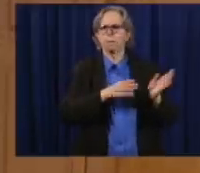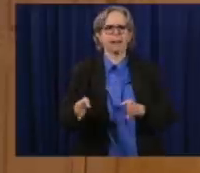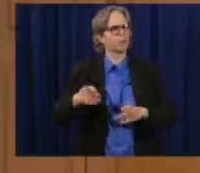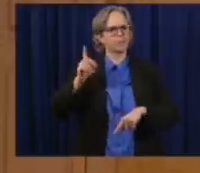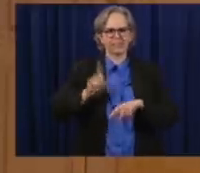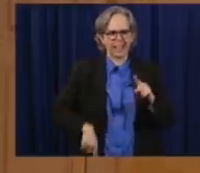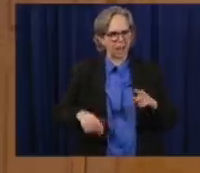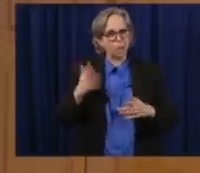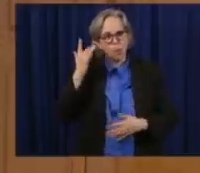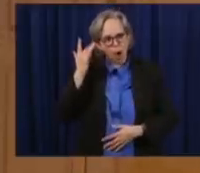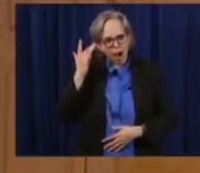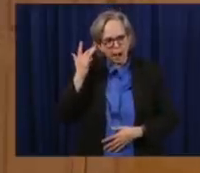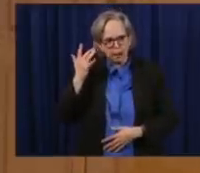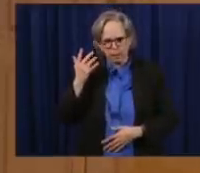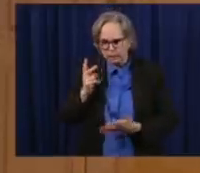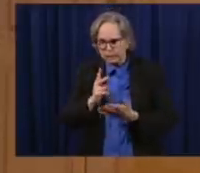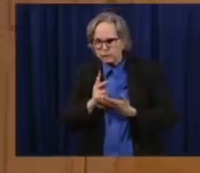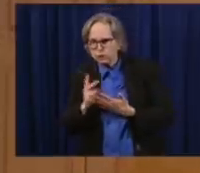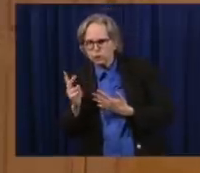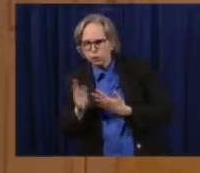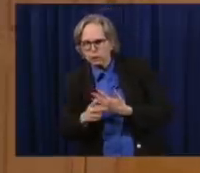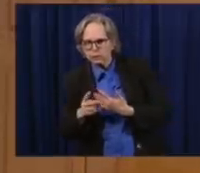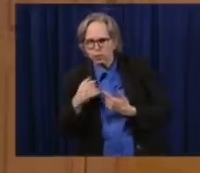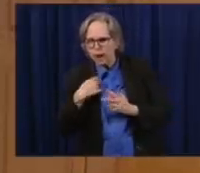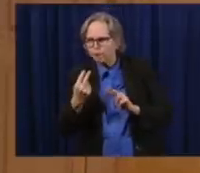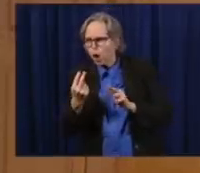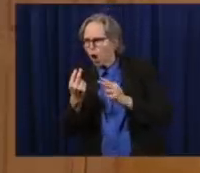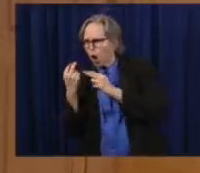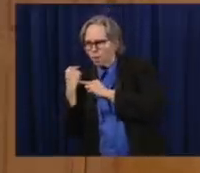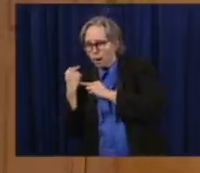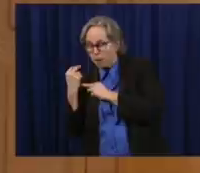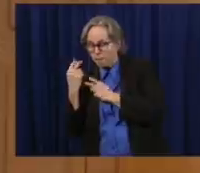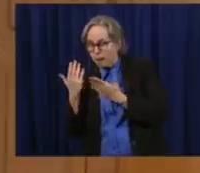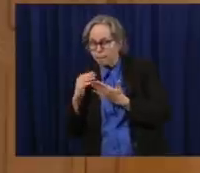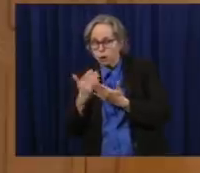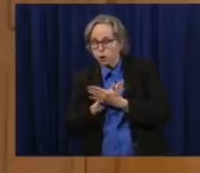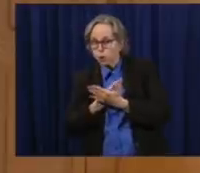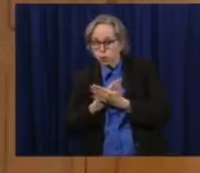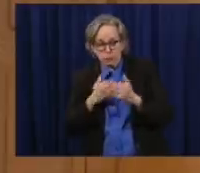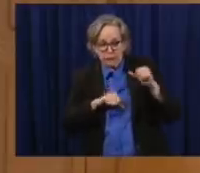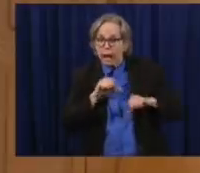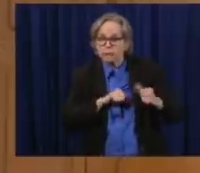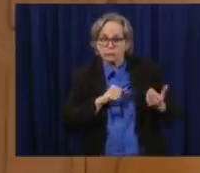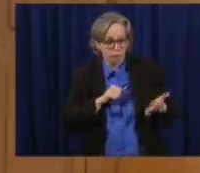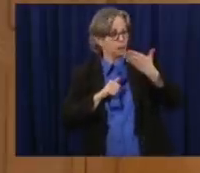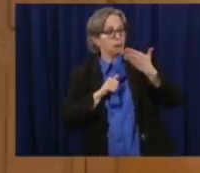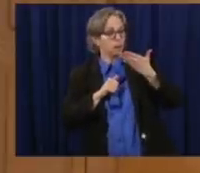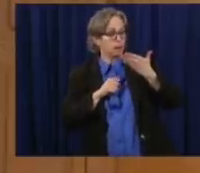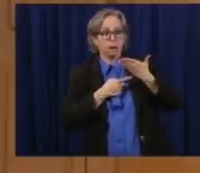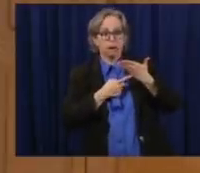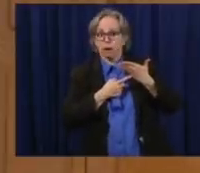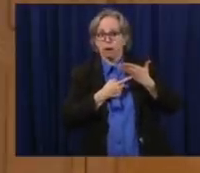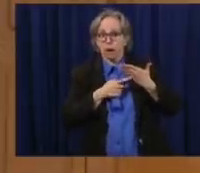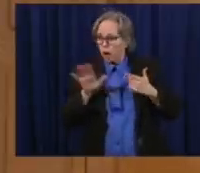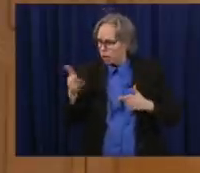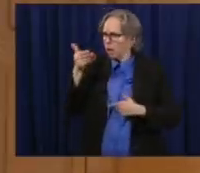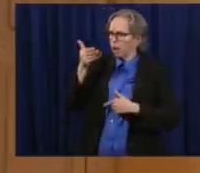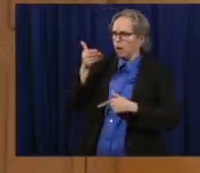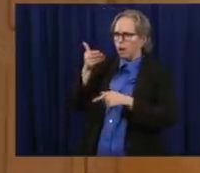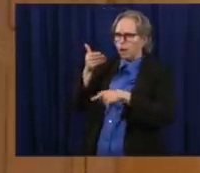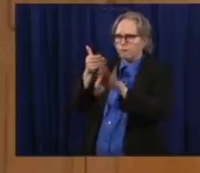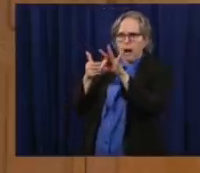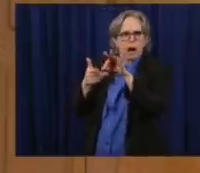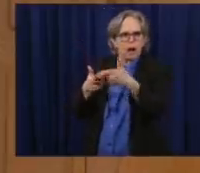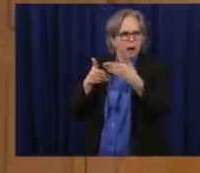keep watching what happens. There might be a new science advance that we're not taking into account yet. 2 weeks ago, we were talking about